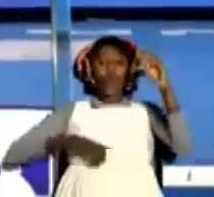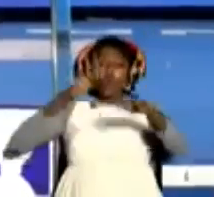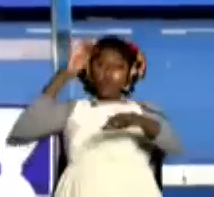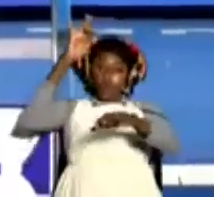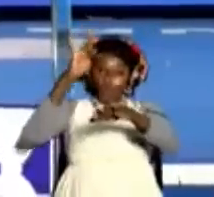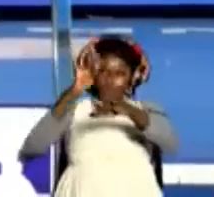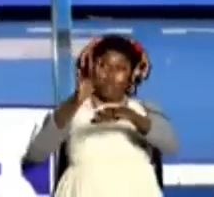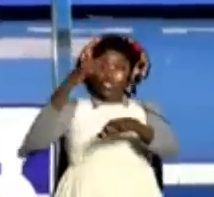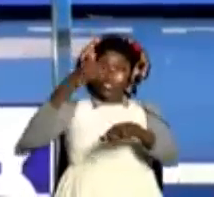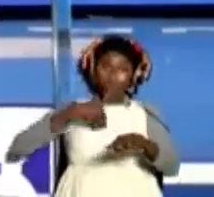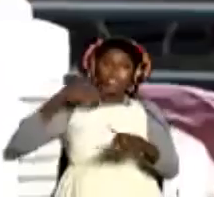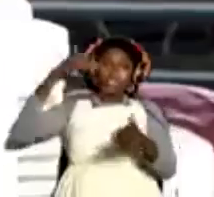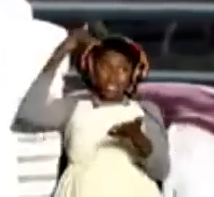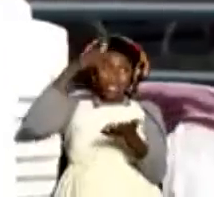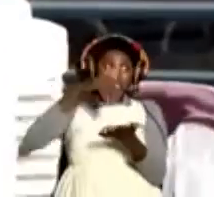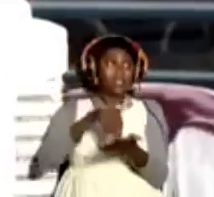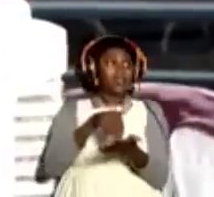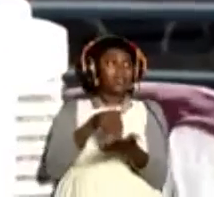me once